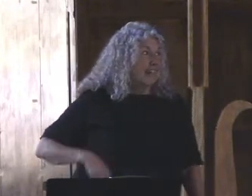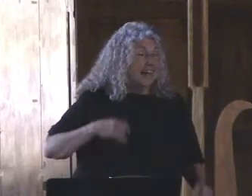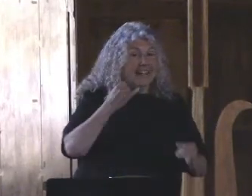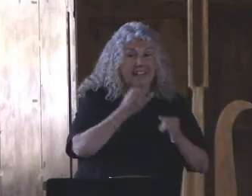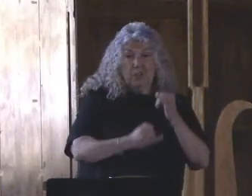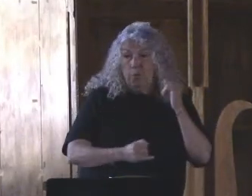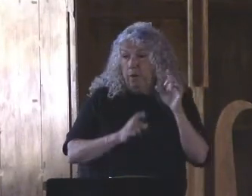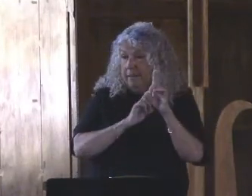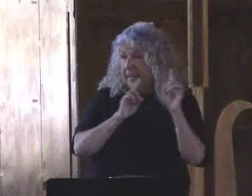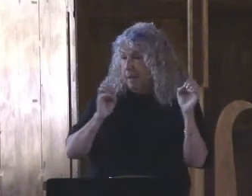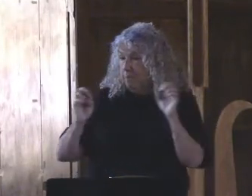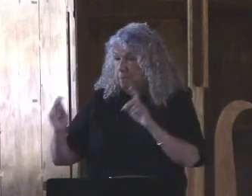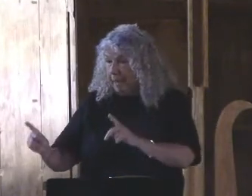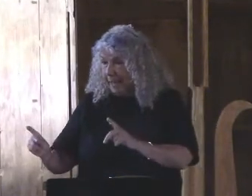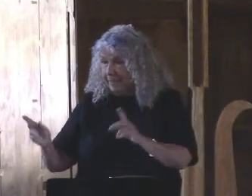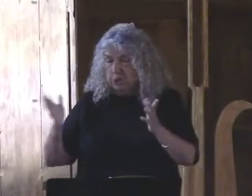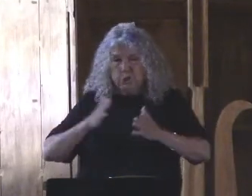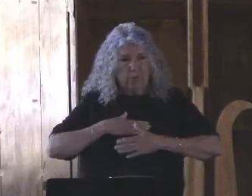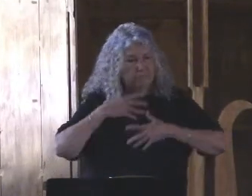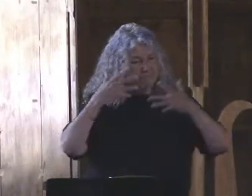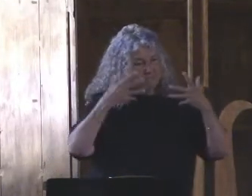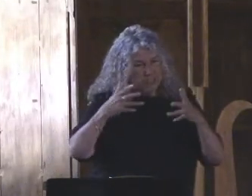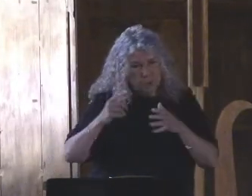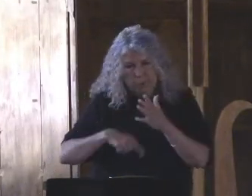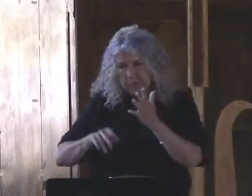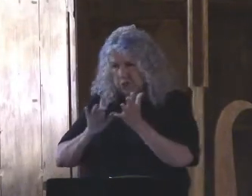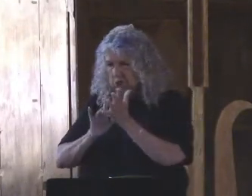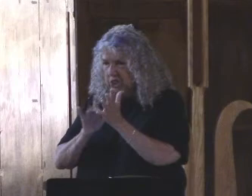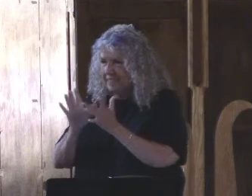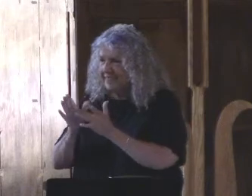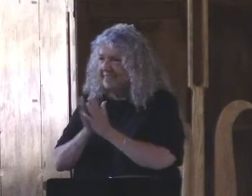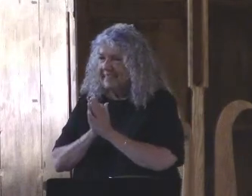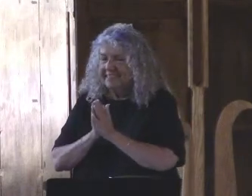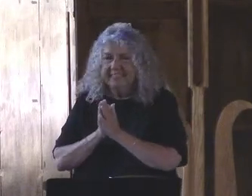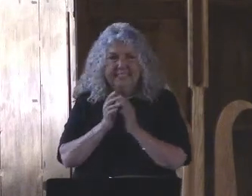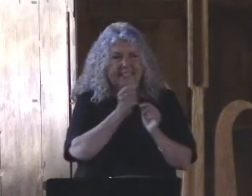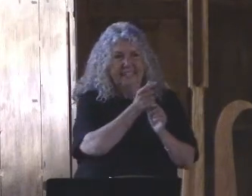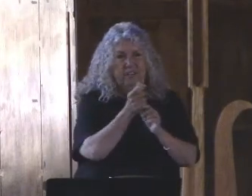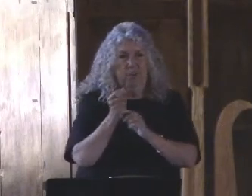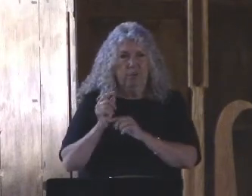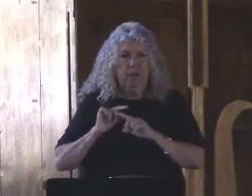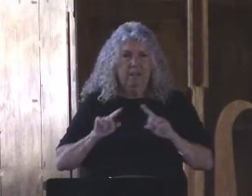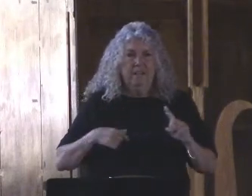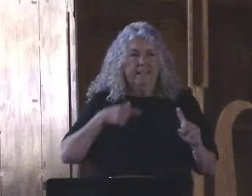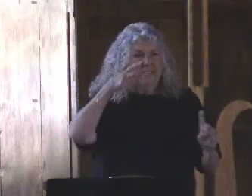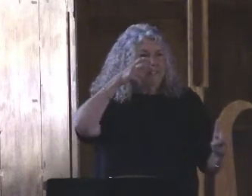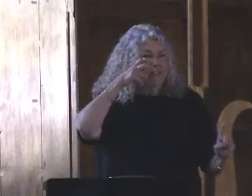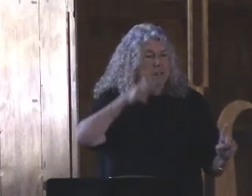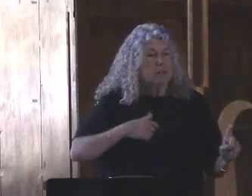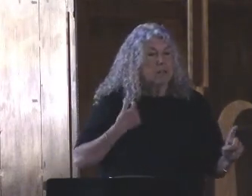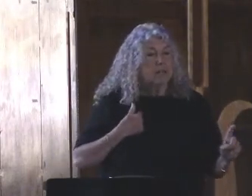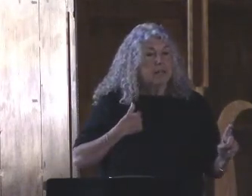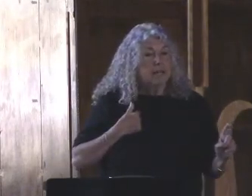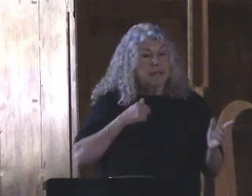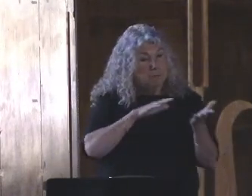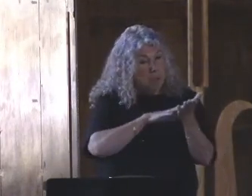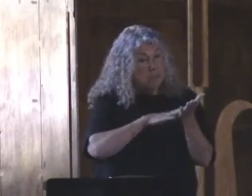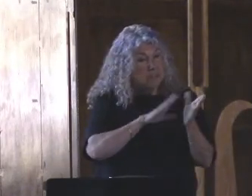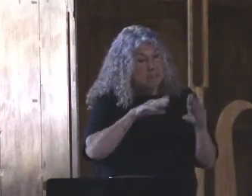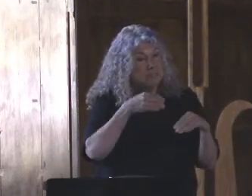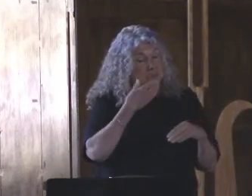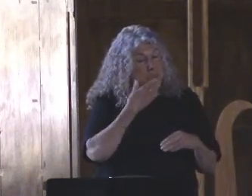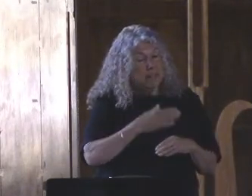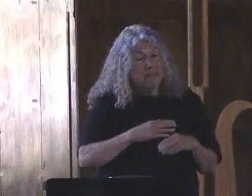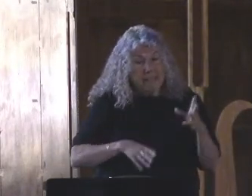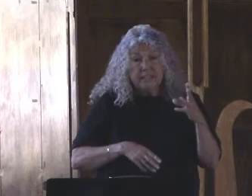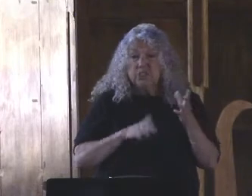Finally, when the disciples return joyful, having done what Jesus asked, having cast out forces that harm people, he applauds them, he gives thanks, but then